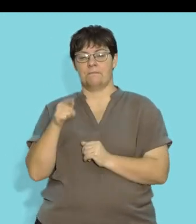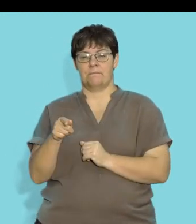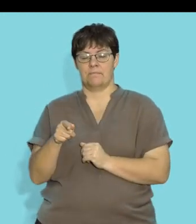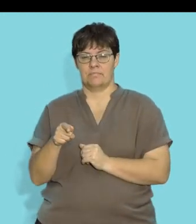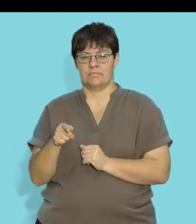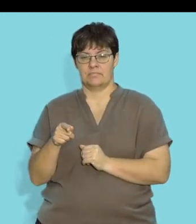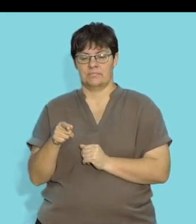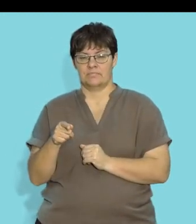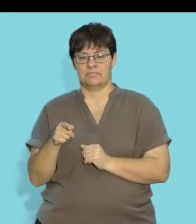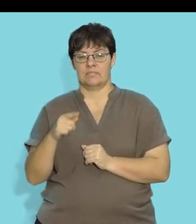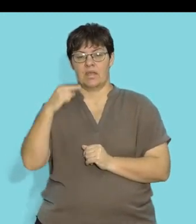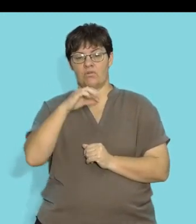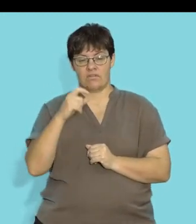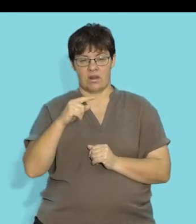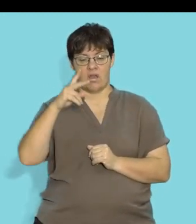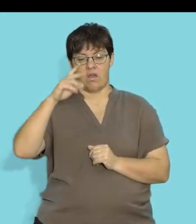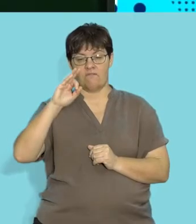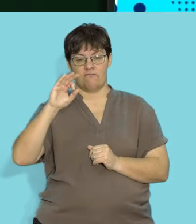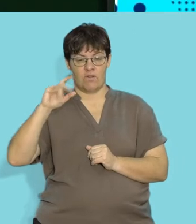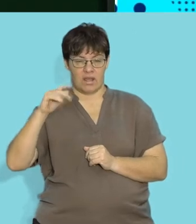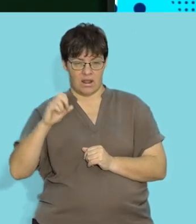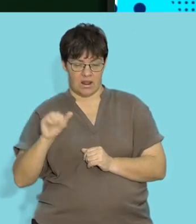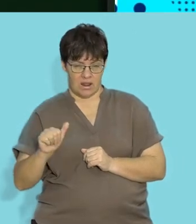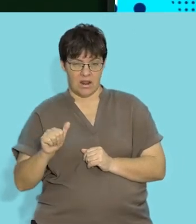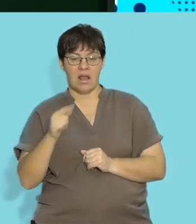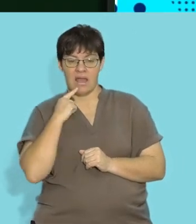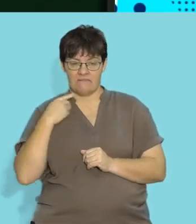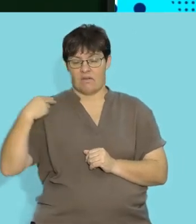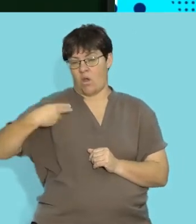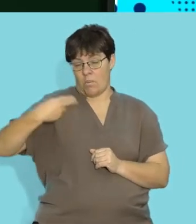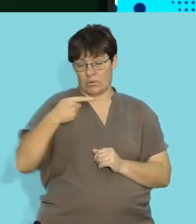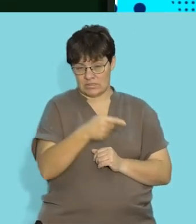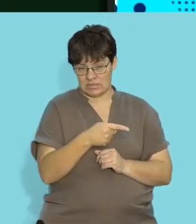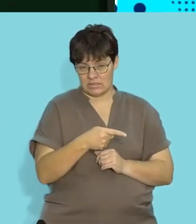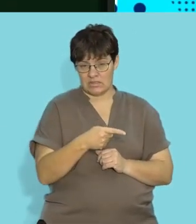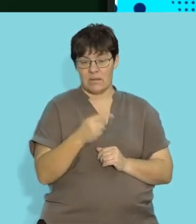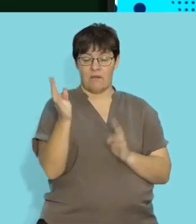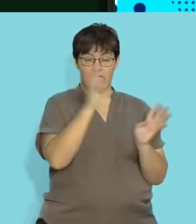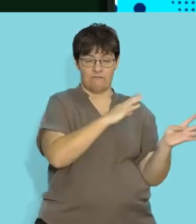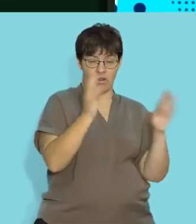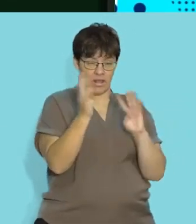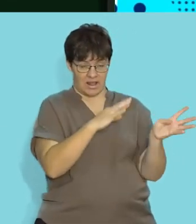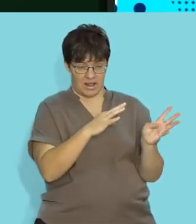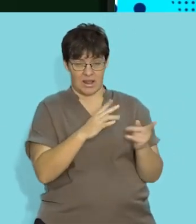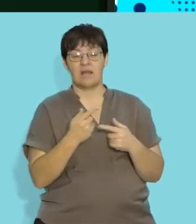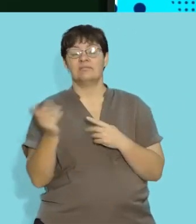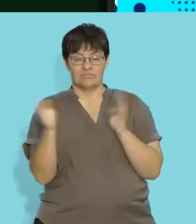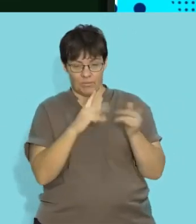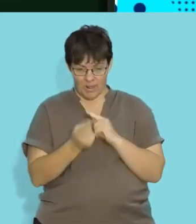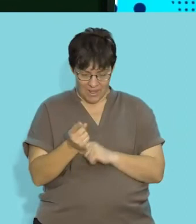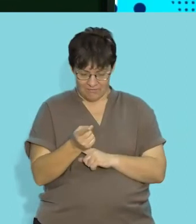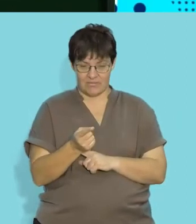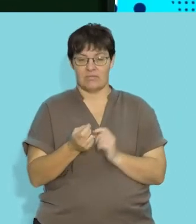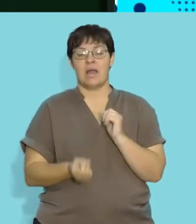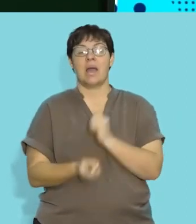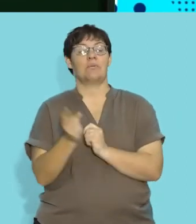of that Graafian follicle is stimulated by a pituitary hormone. And if you remember the word follicle, its